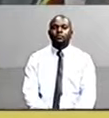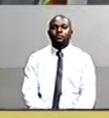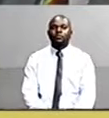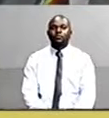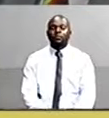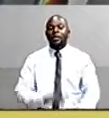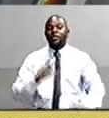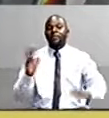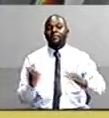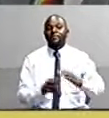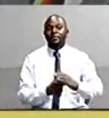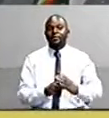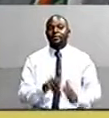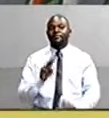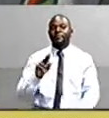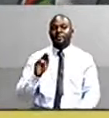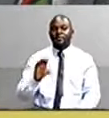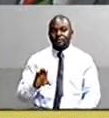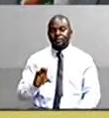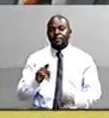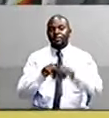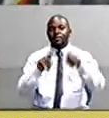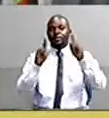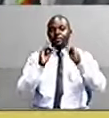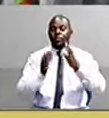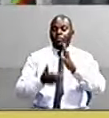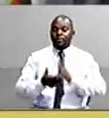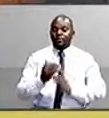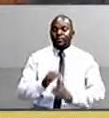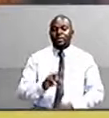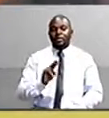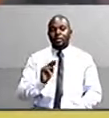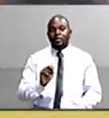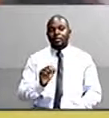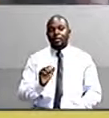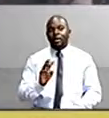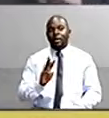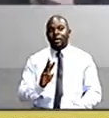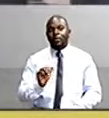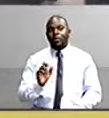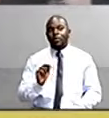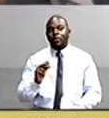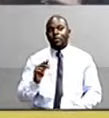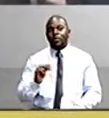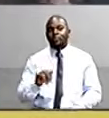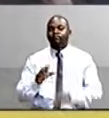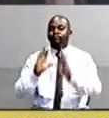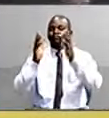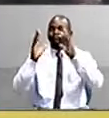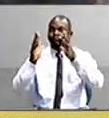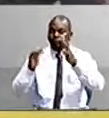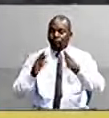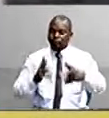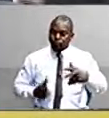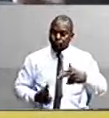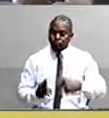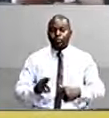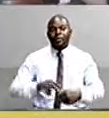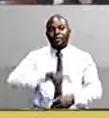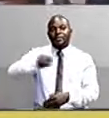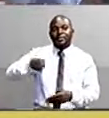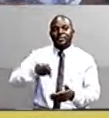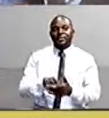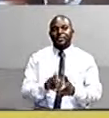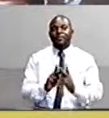The Vice-Chancellor of Makerere University, Professor Barnabas Nawangwe, has applauded the Rotary International for launching a Center for Peace at